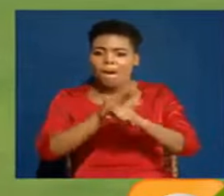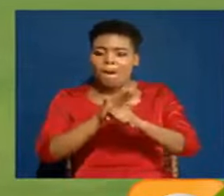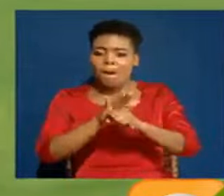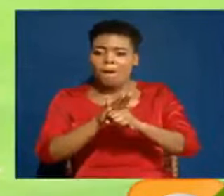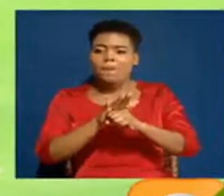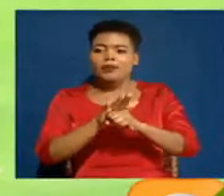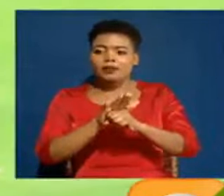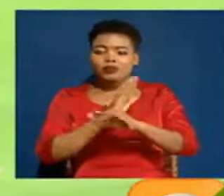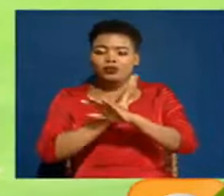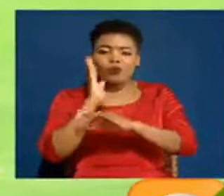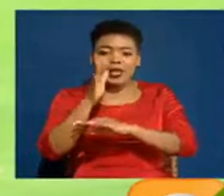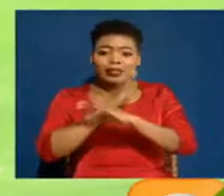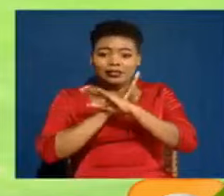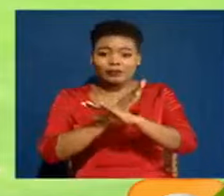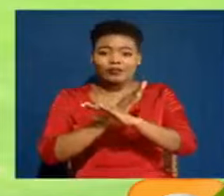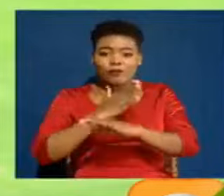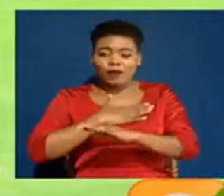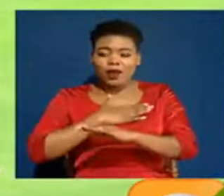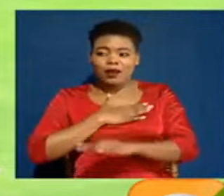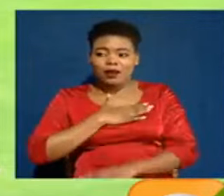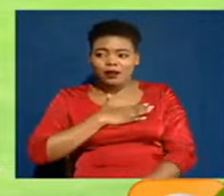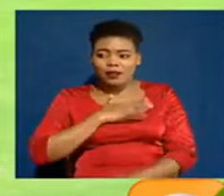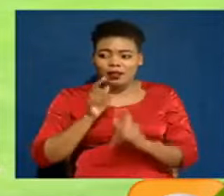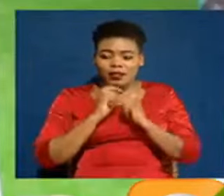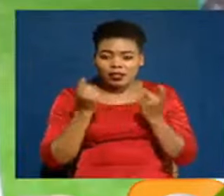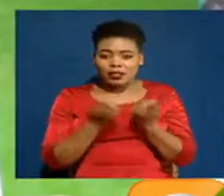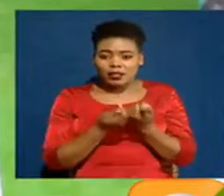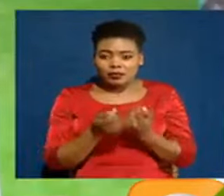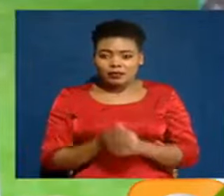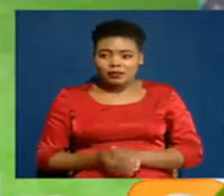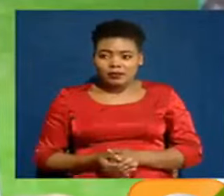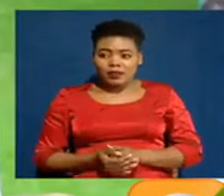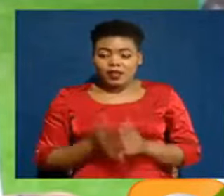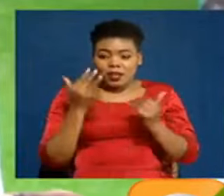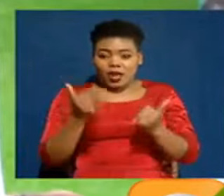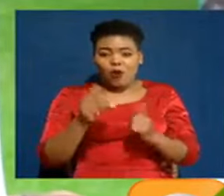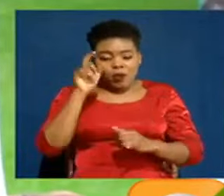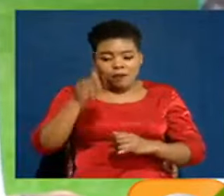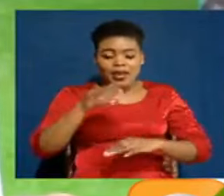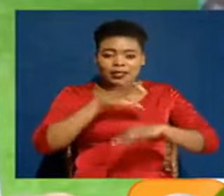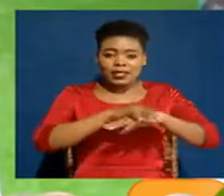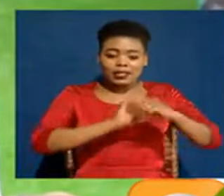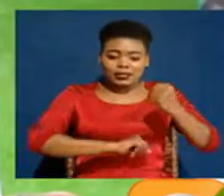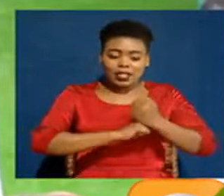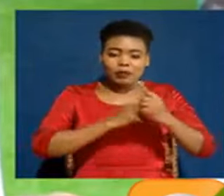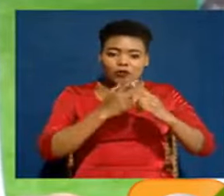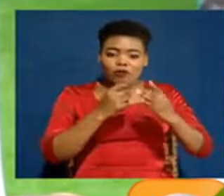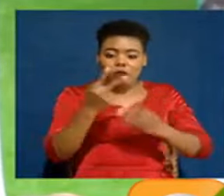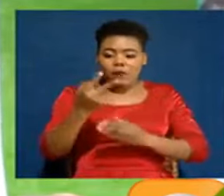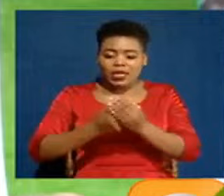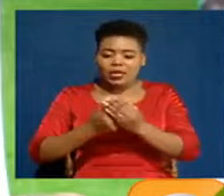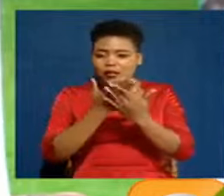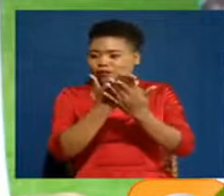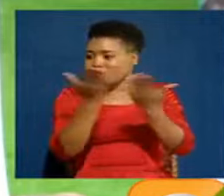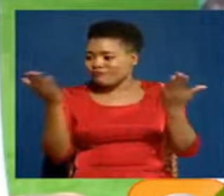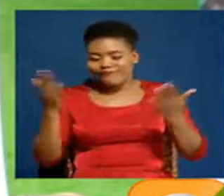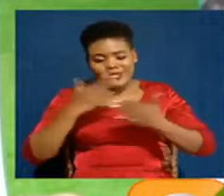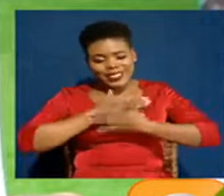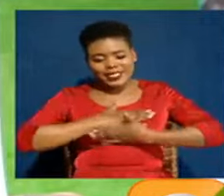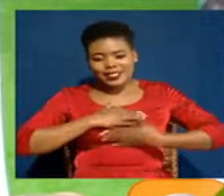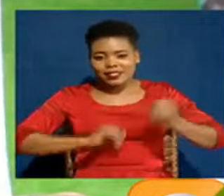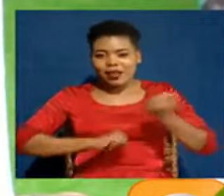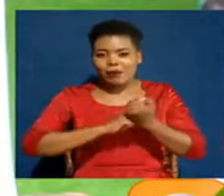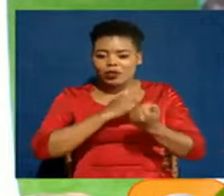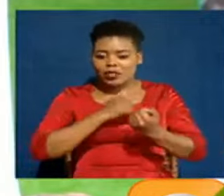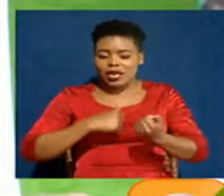turf at home. The Patrons Cup cannot be held without support from corporates and you know, partners, and we're